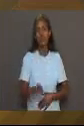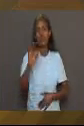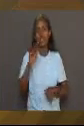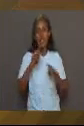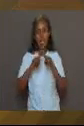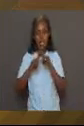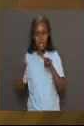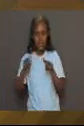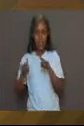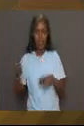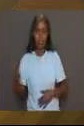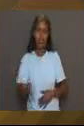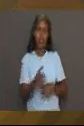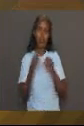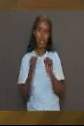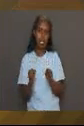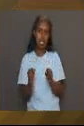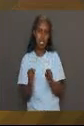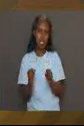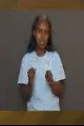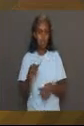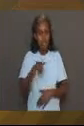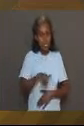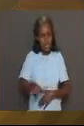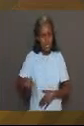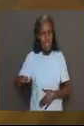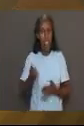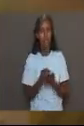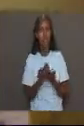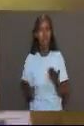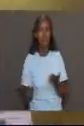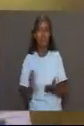different probabilities for the same event.